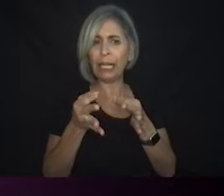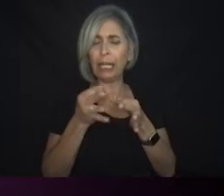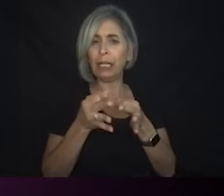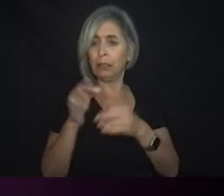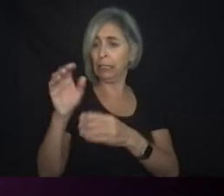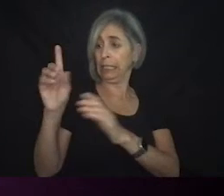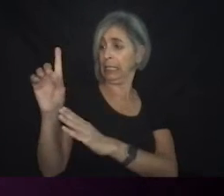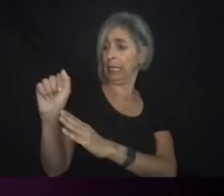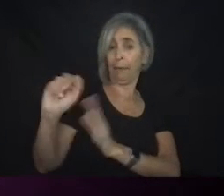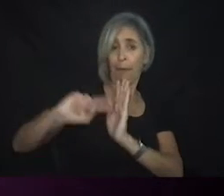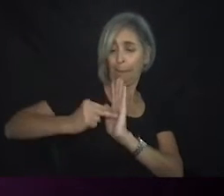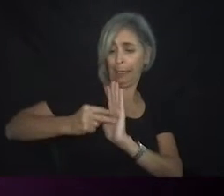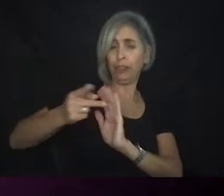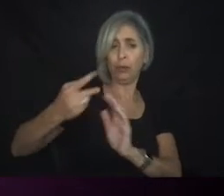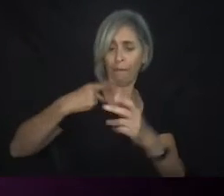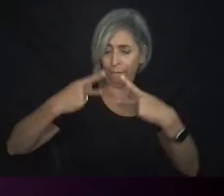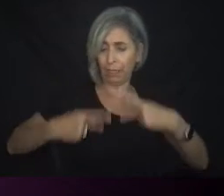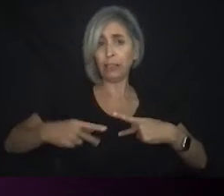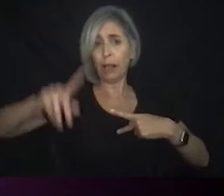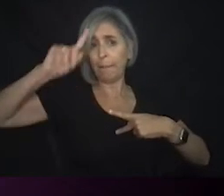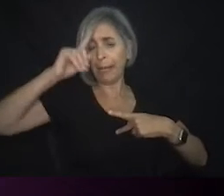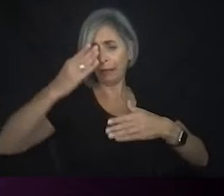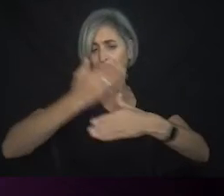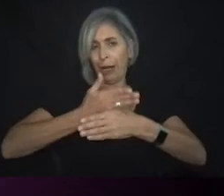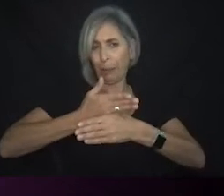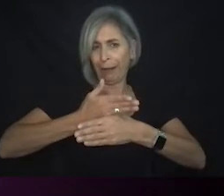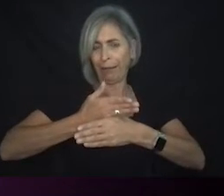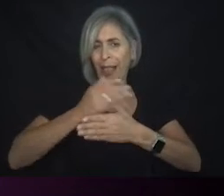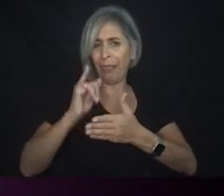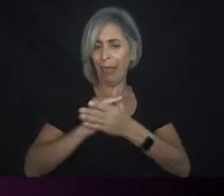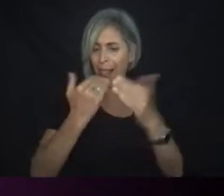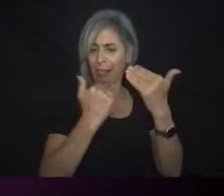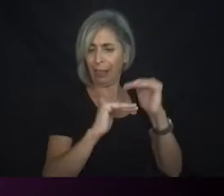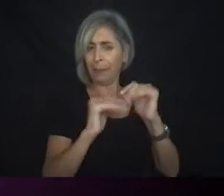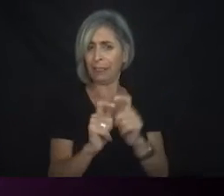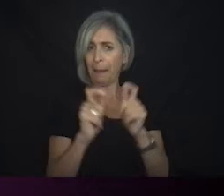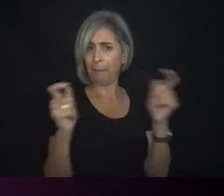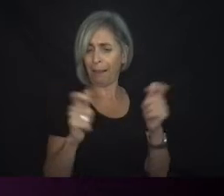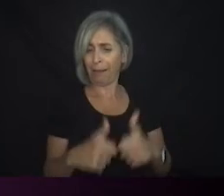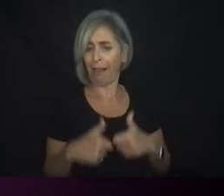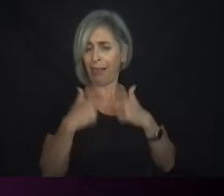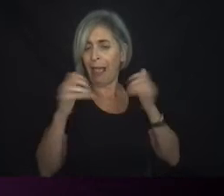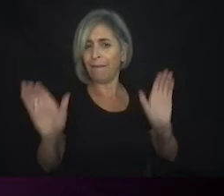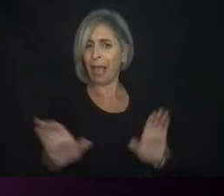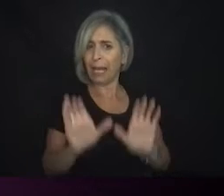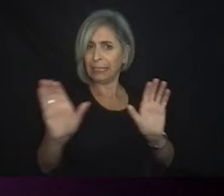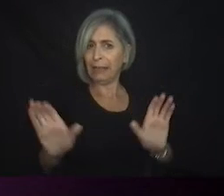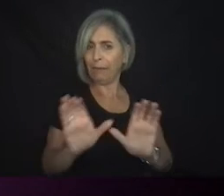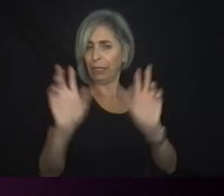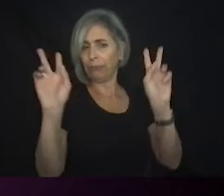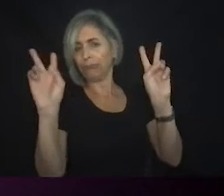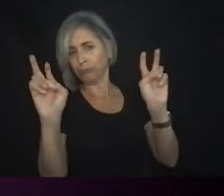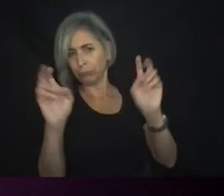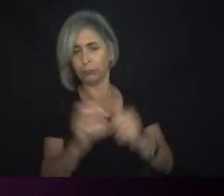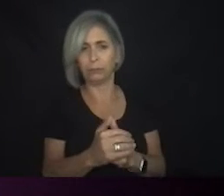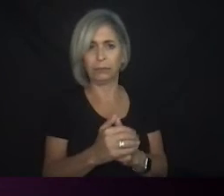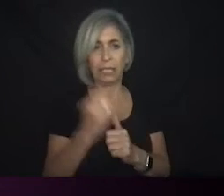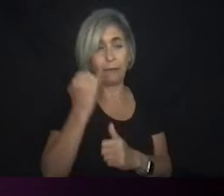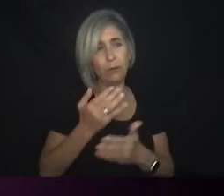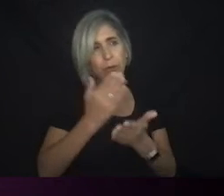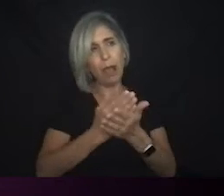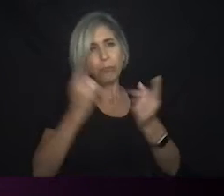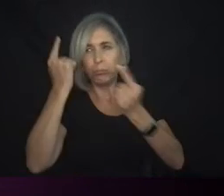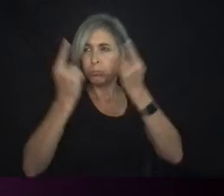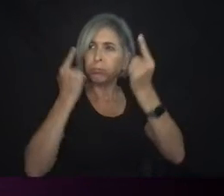Being disabled just means you have a physical or mental impairment that limits a major life activity. And if you stop and think